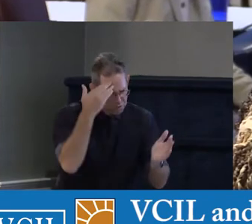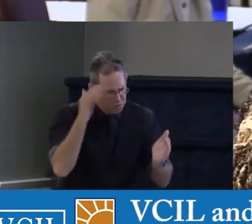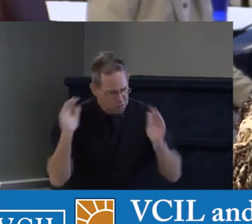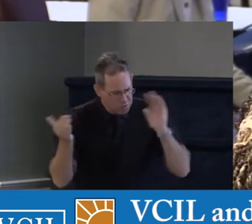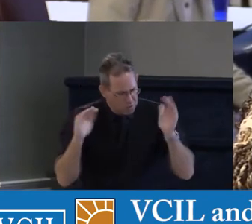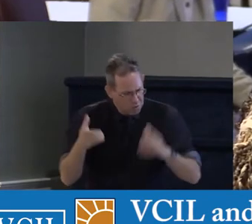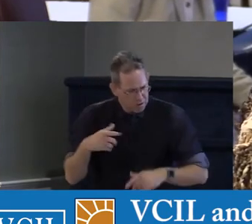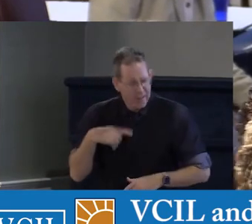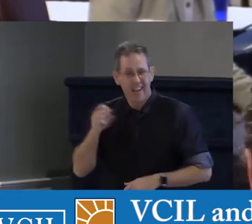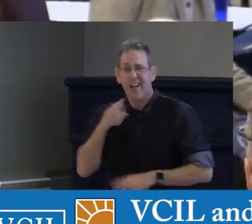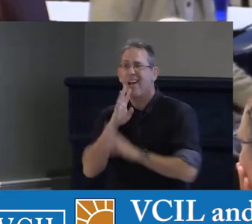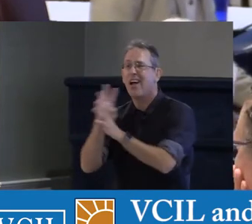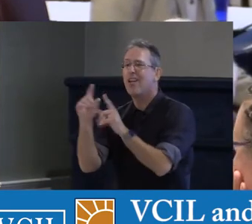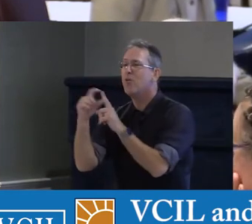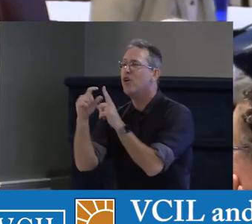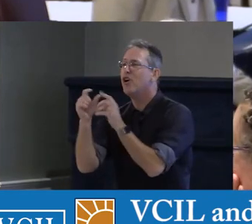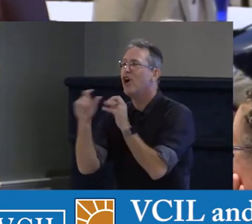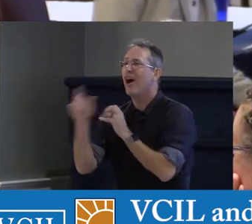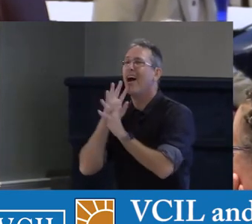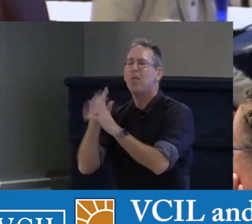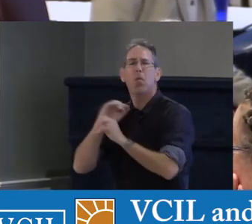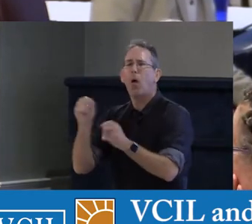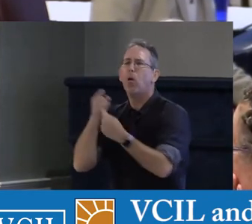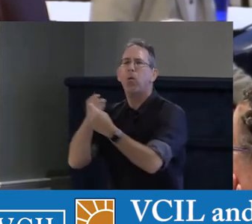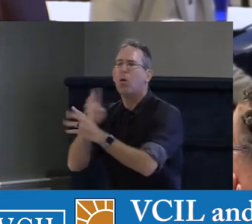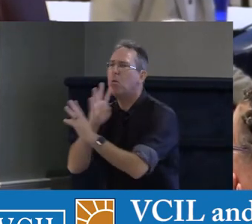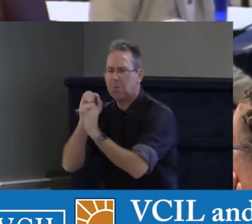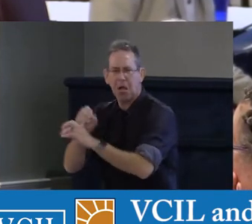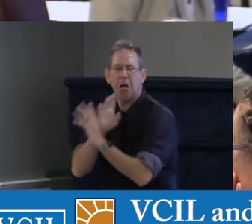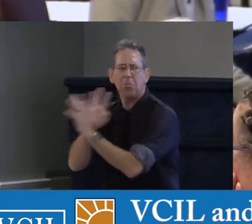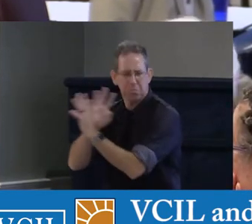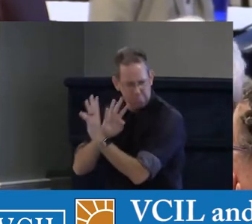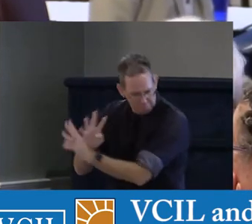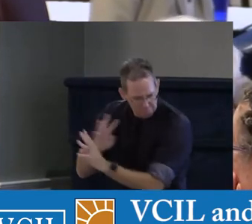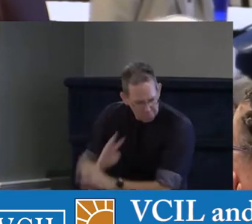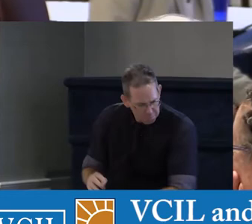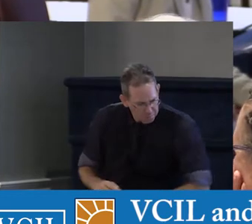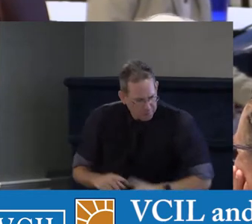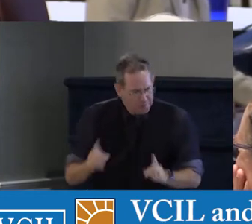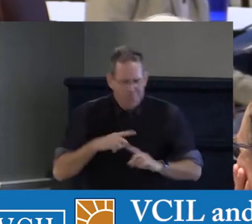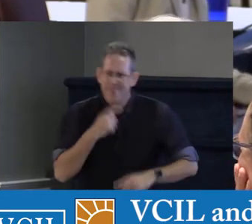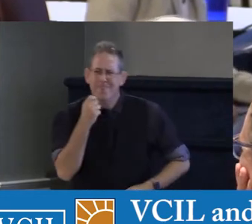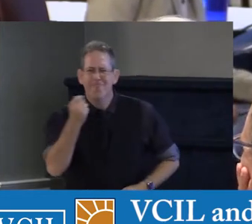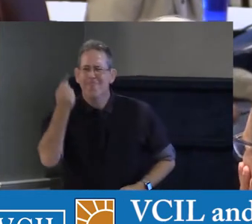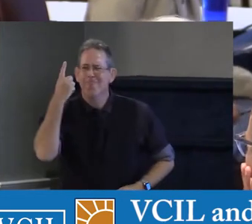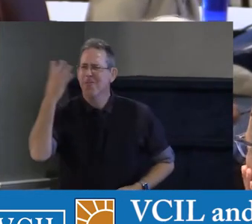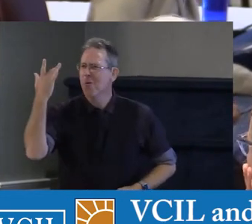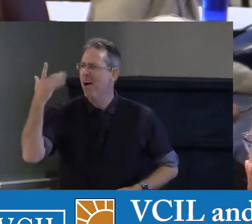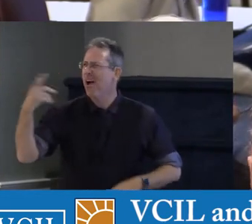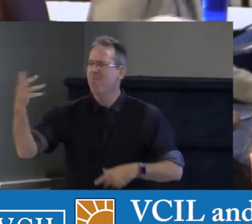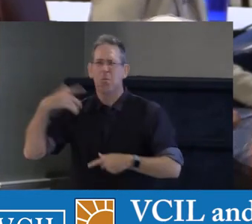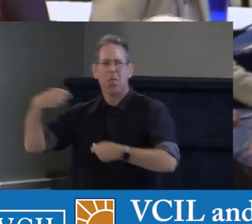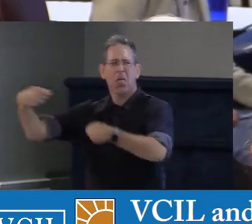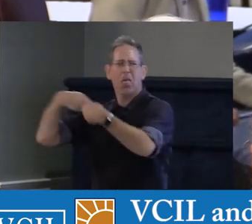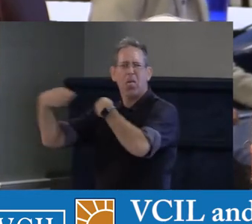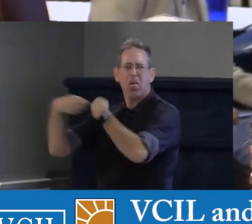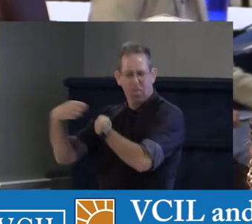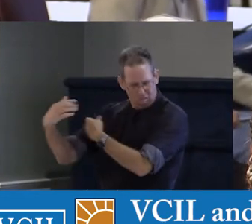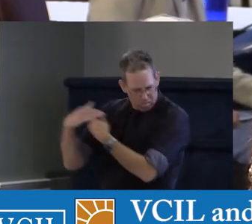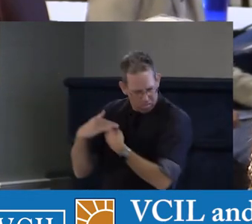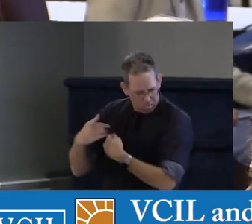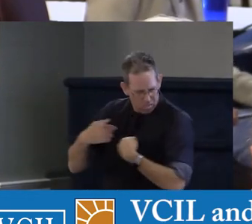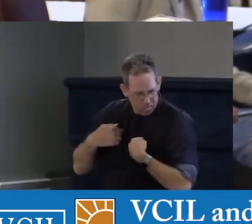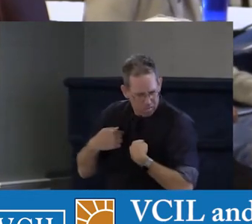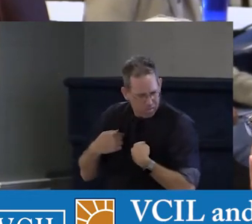without starting to stutter. But I can't understand why we let someone else rule our